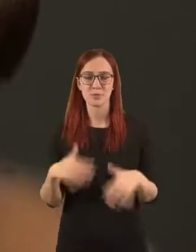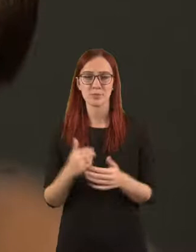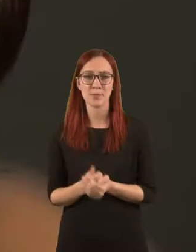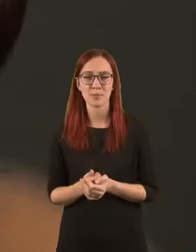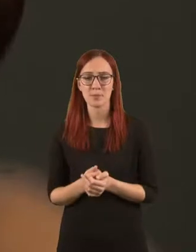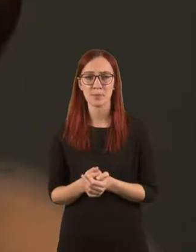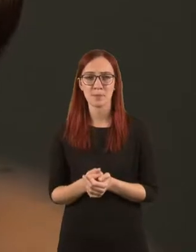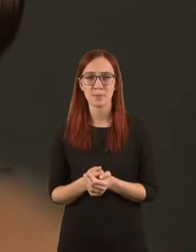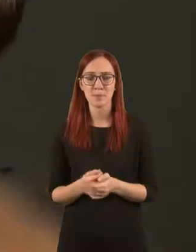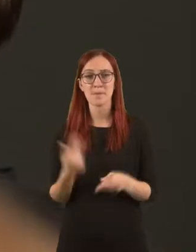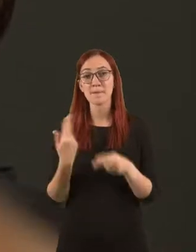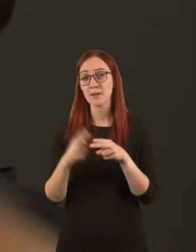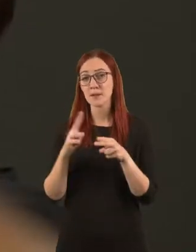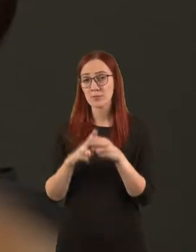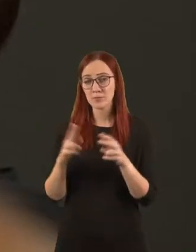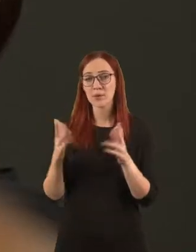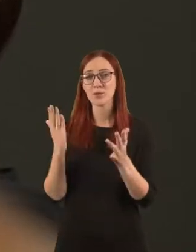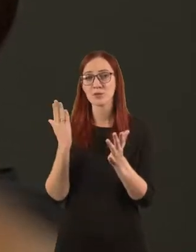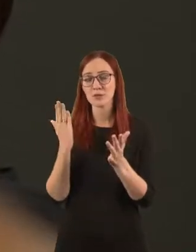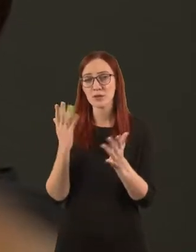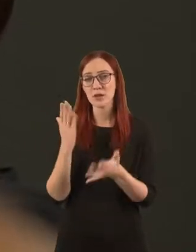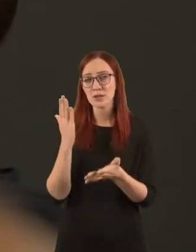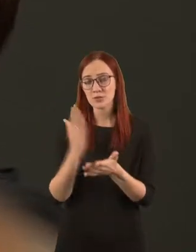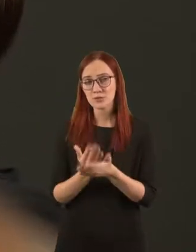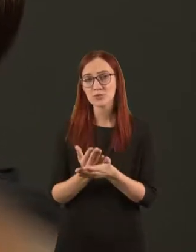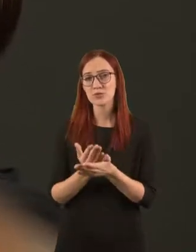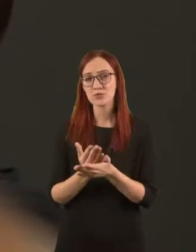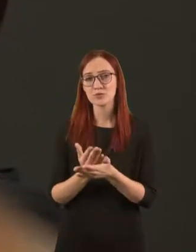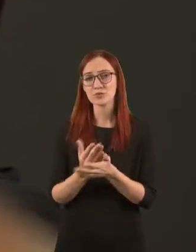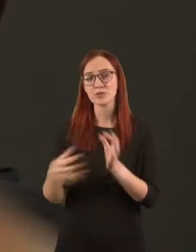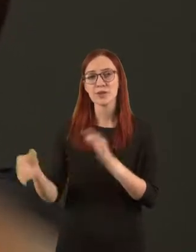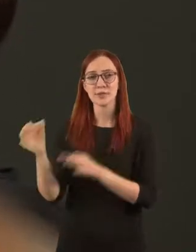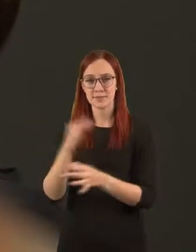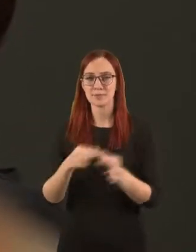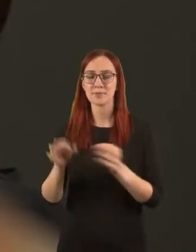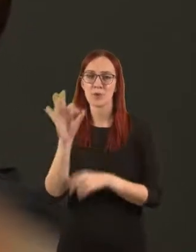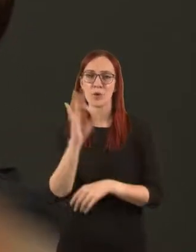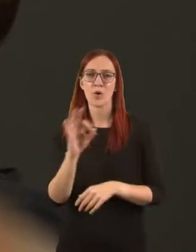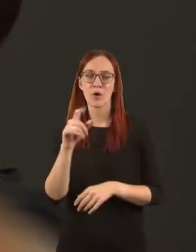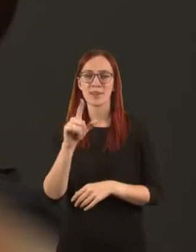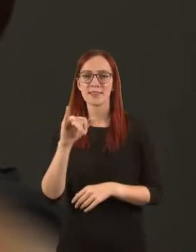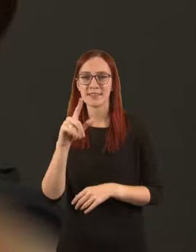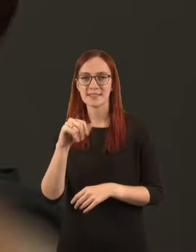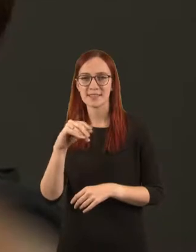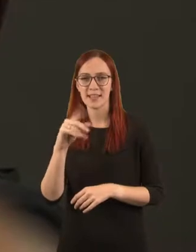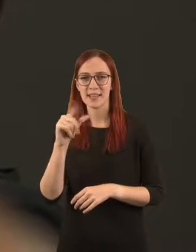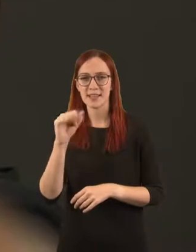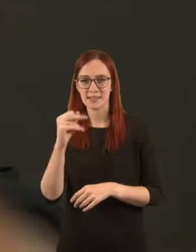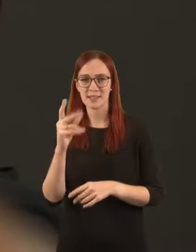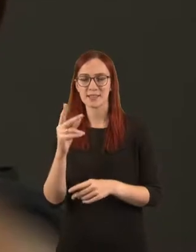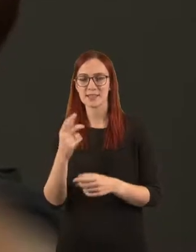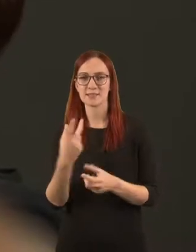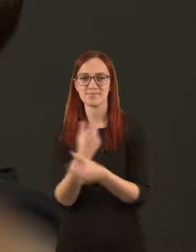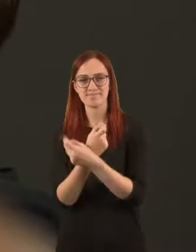And we already started discussing the car pollution tax, and we